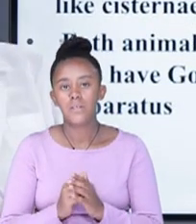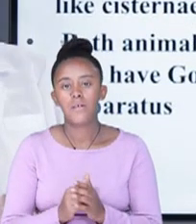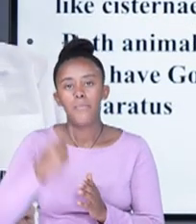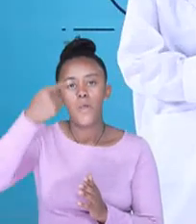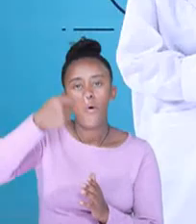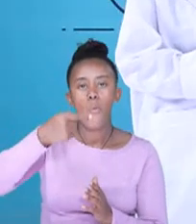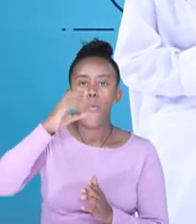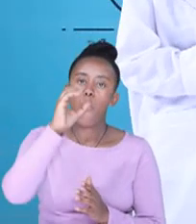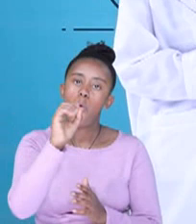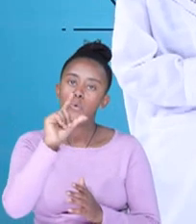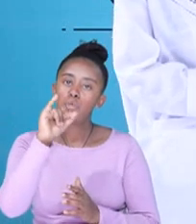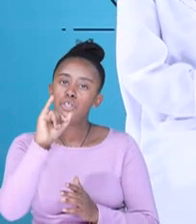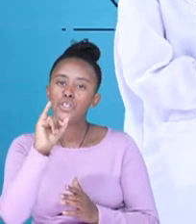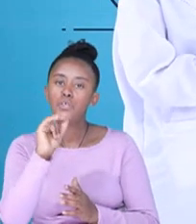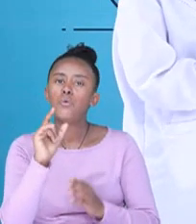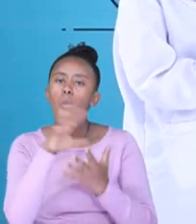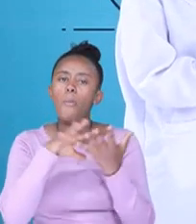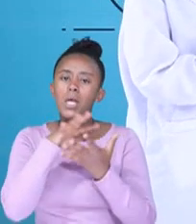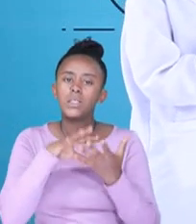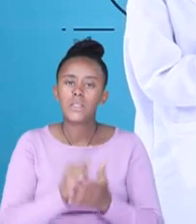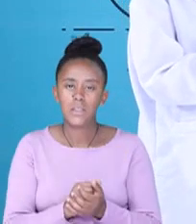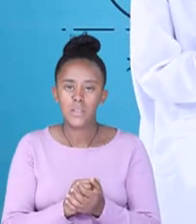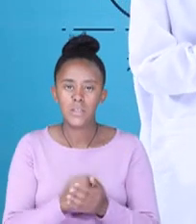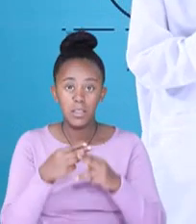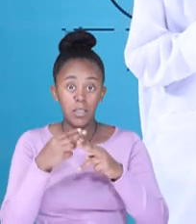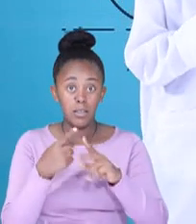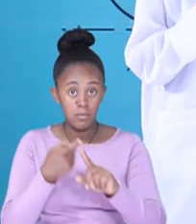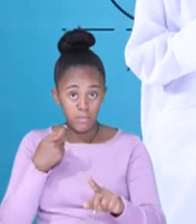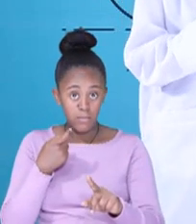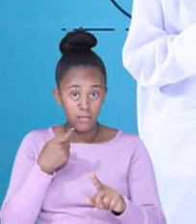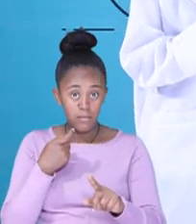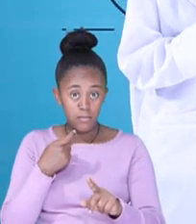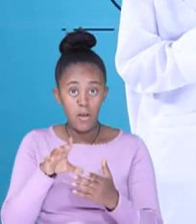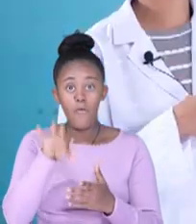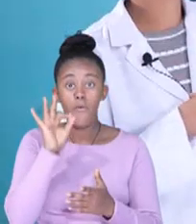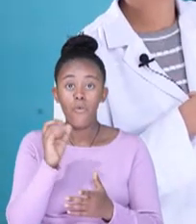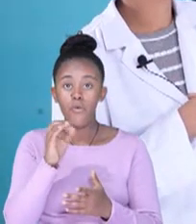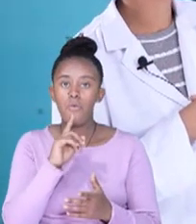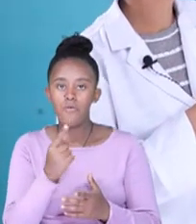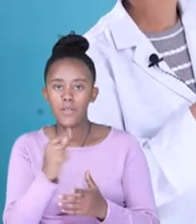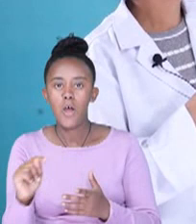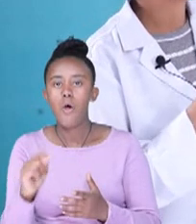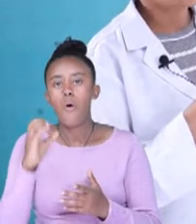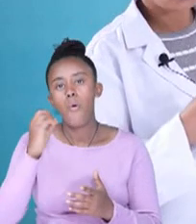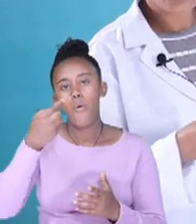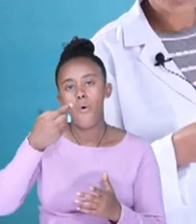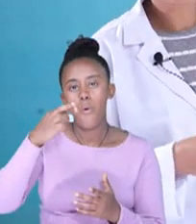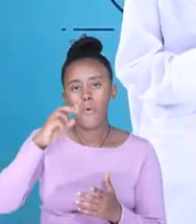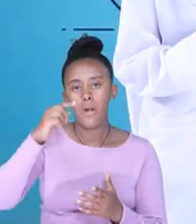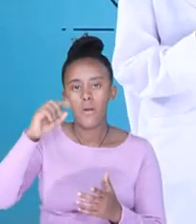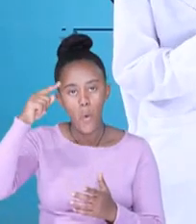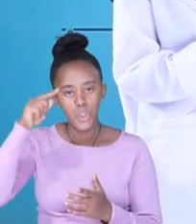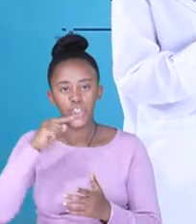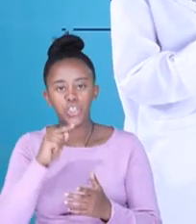Golgi Complex. Golgi Complex, the name is derived from the founder of the organelle, Camillo